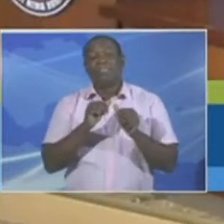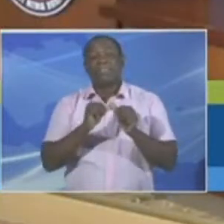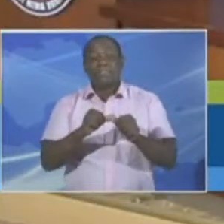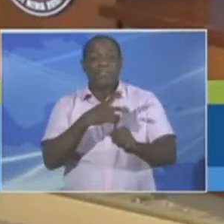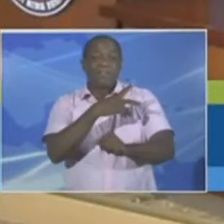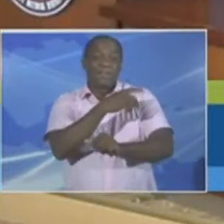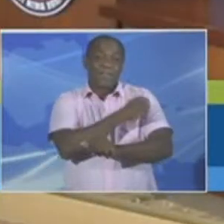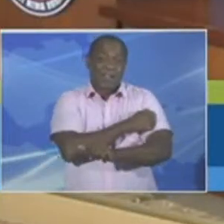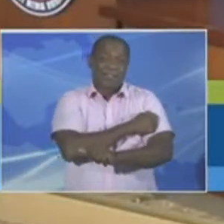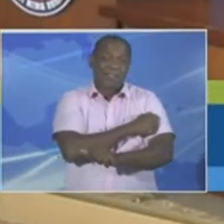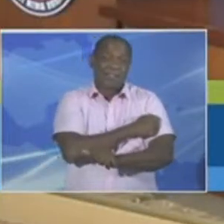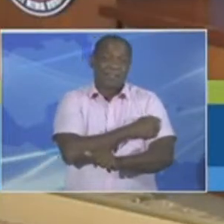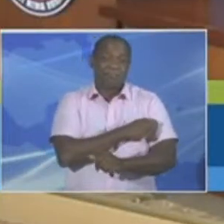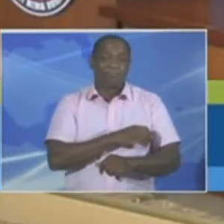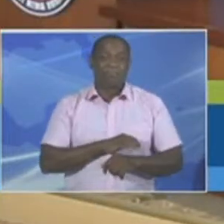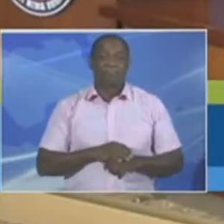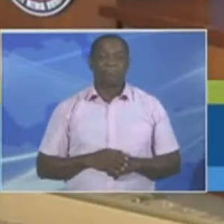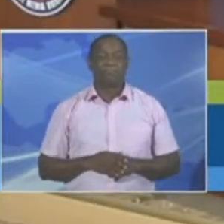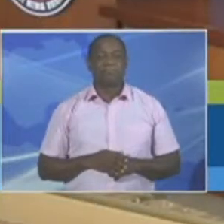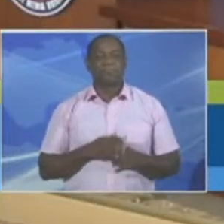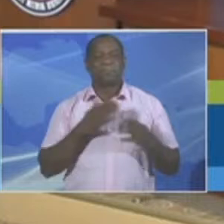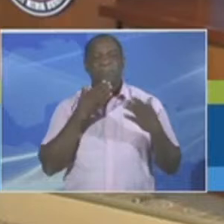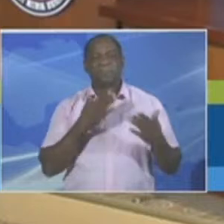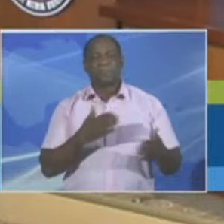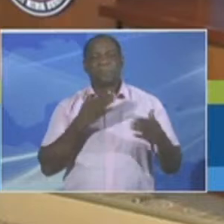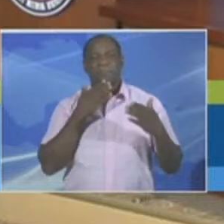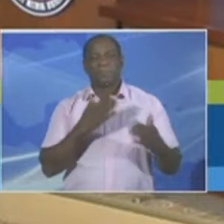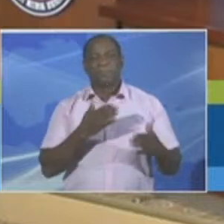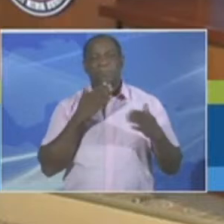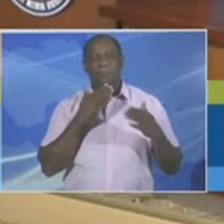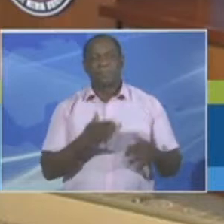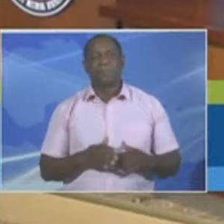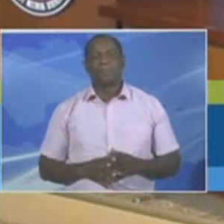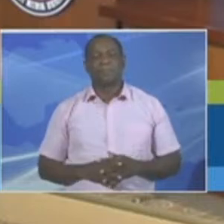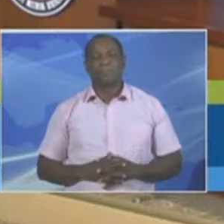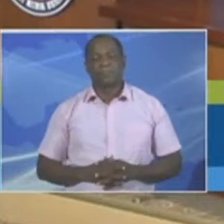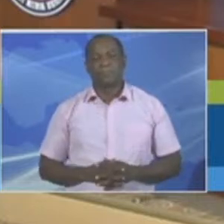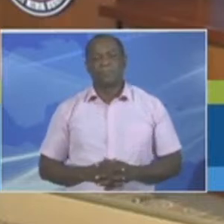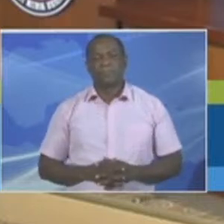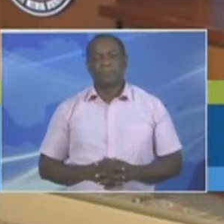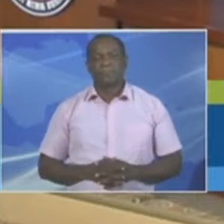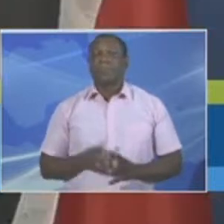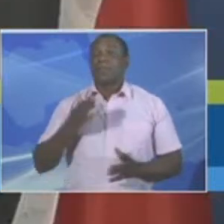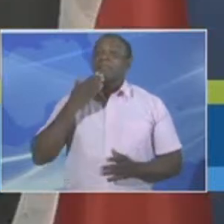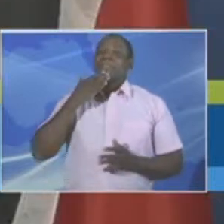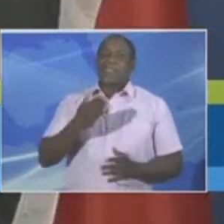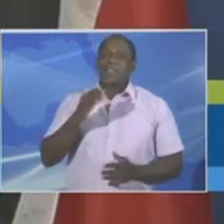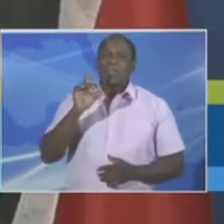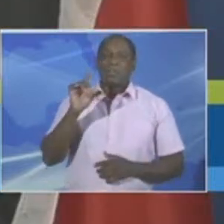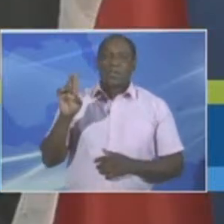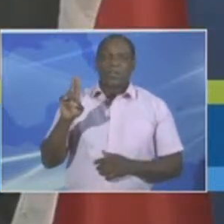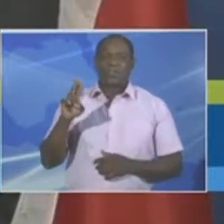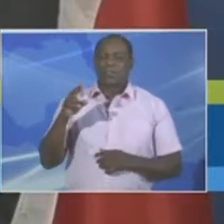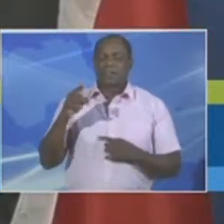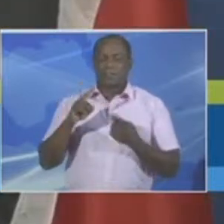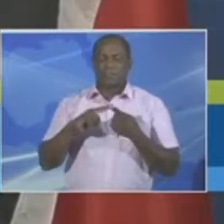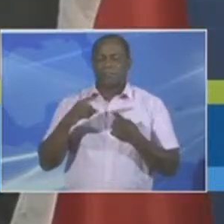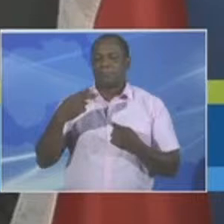Thank you very much, Drs. Hines, Parasram, Richards, and